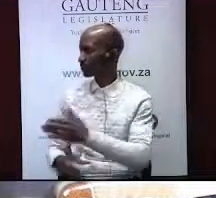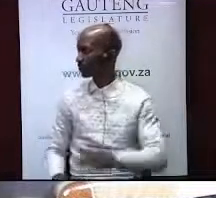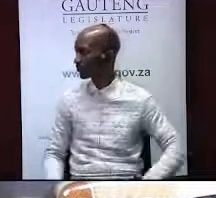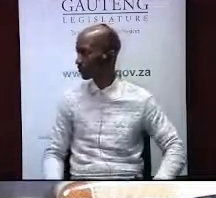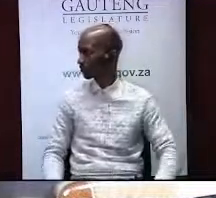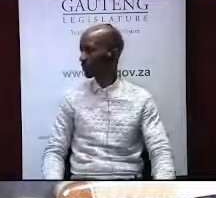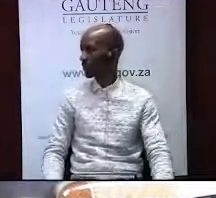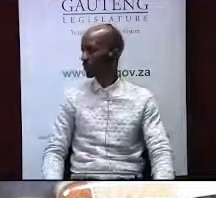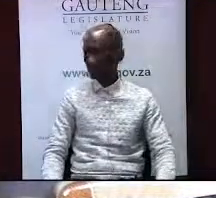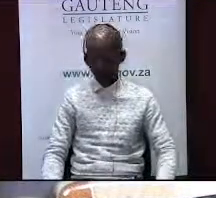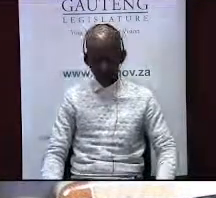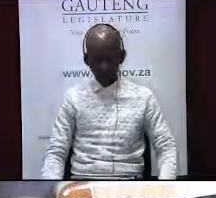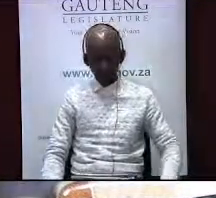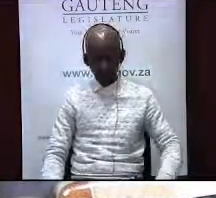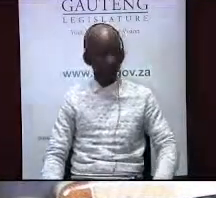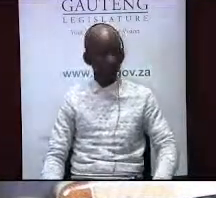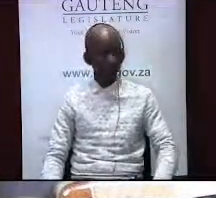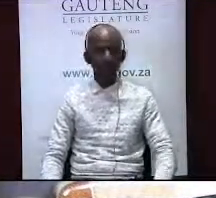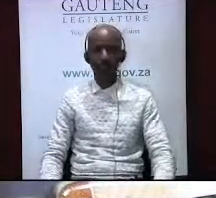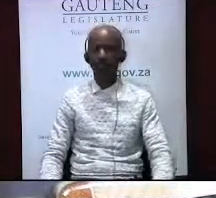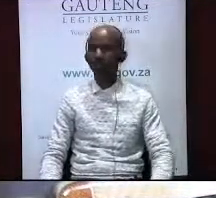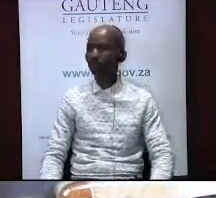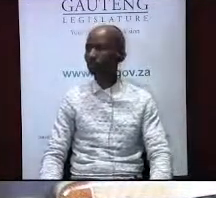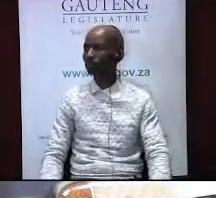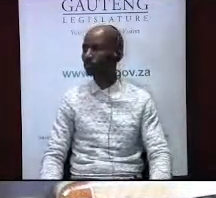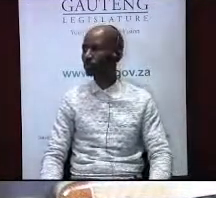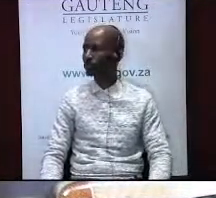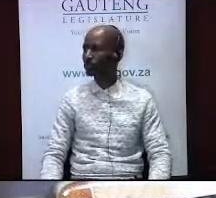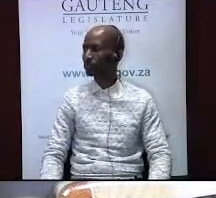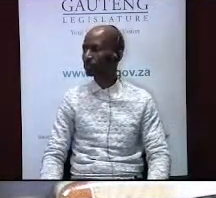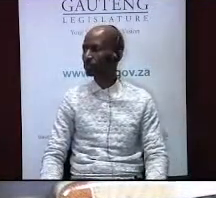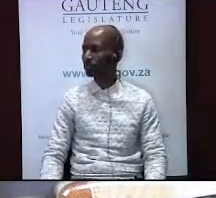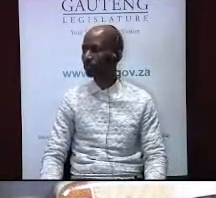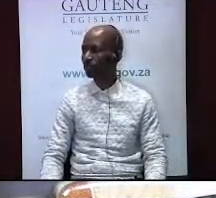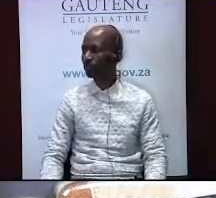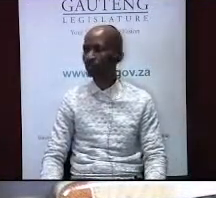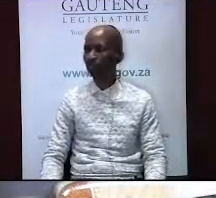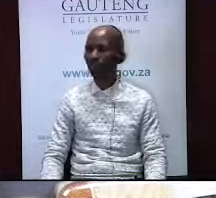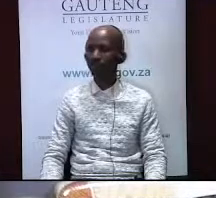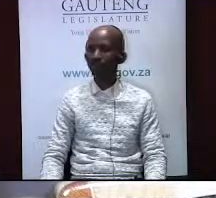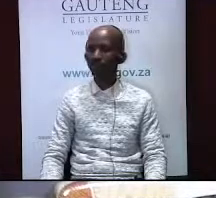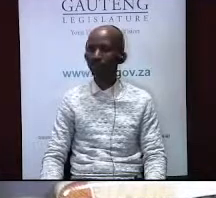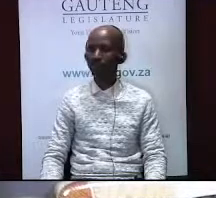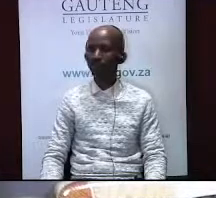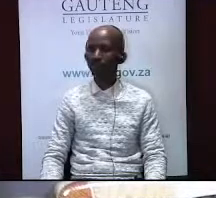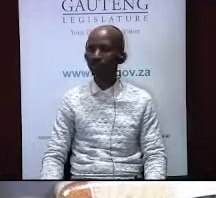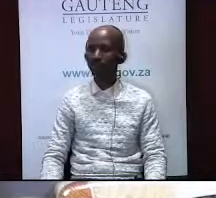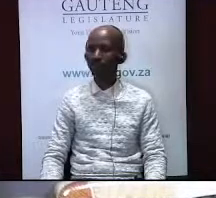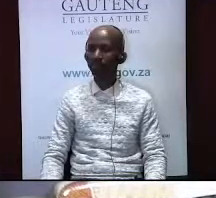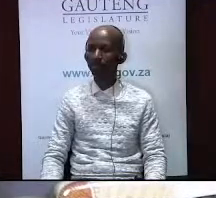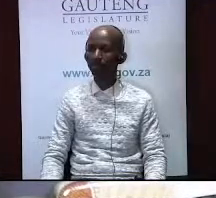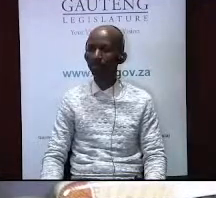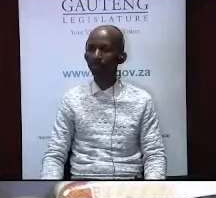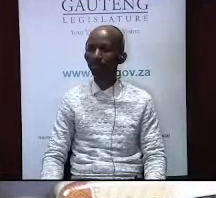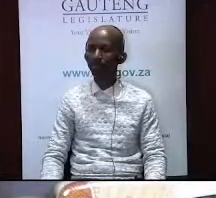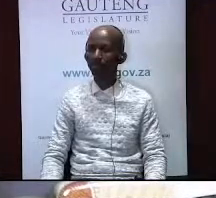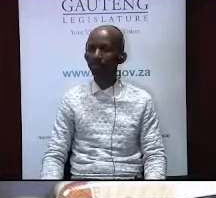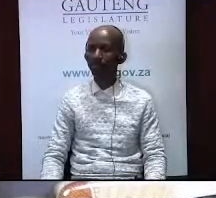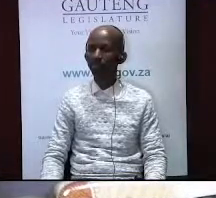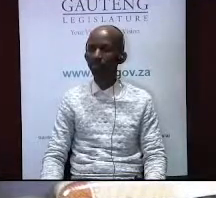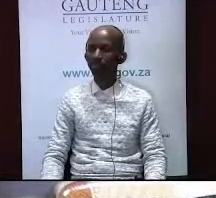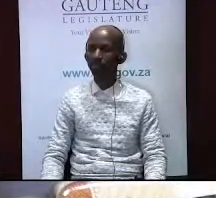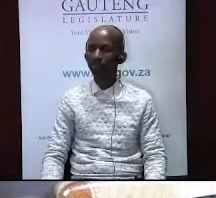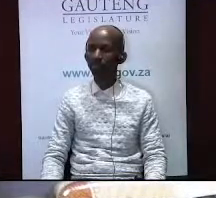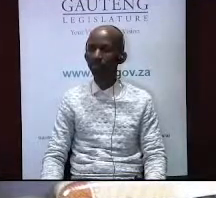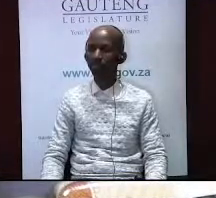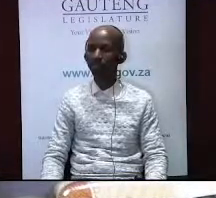side. If you raise your hands, I will note you, and then I'll go into the middle and the last. So